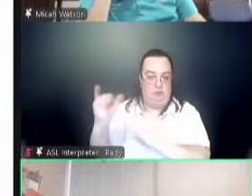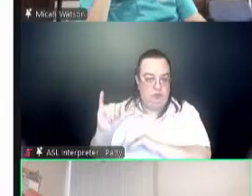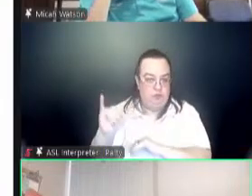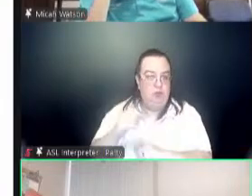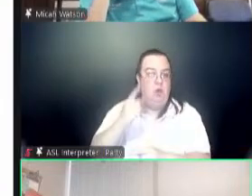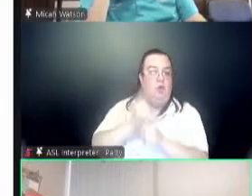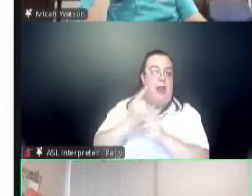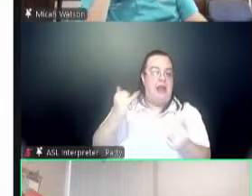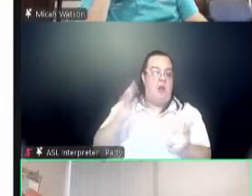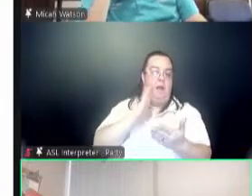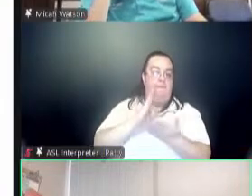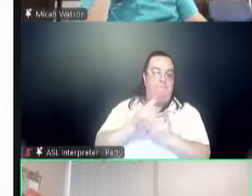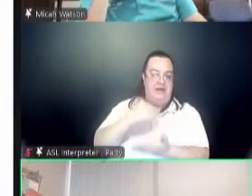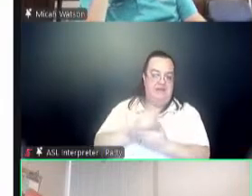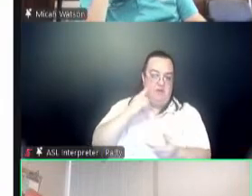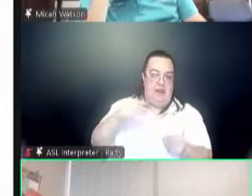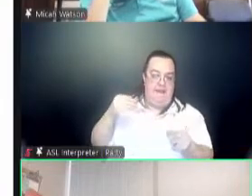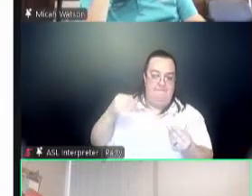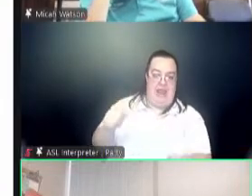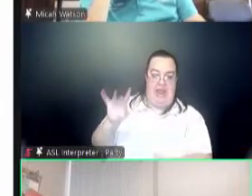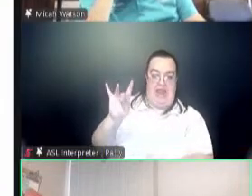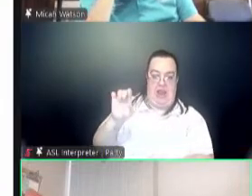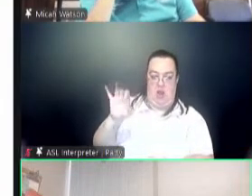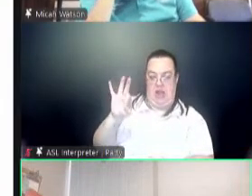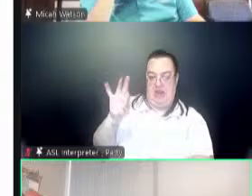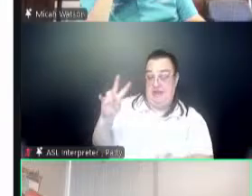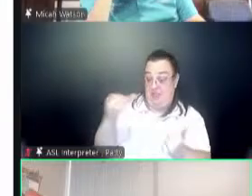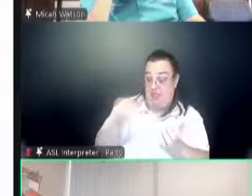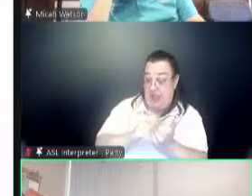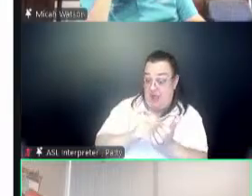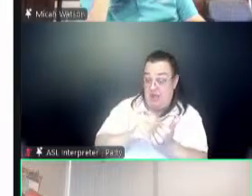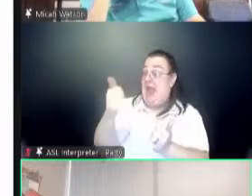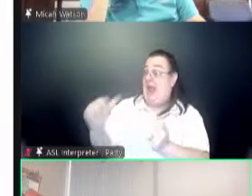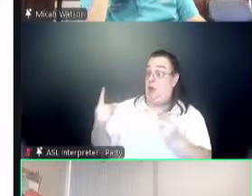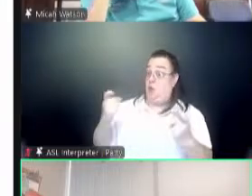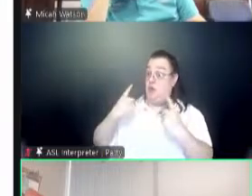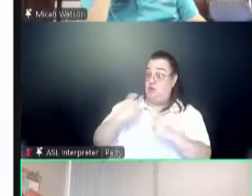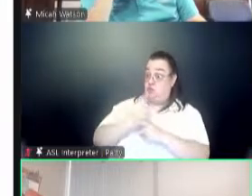of $897,000. Any questions with that right now?